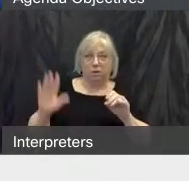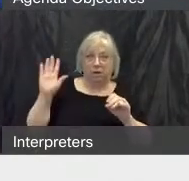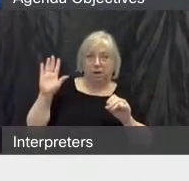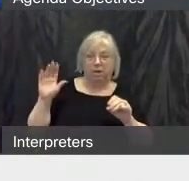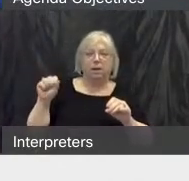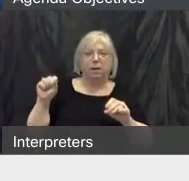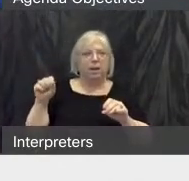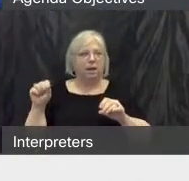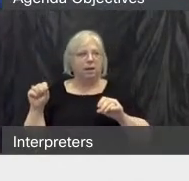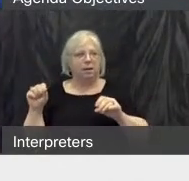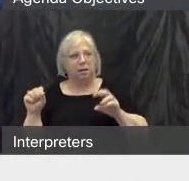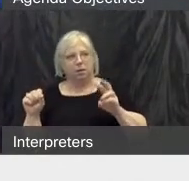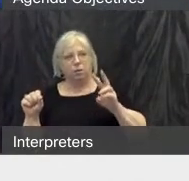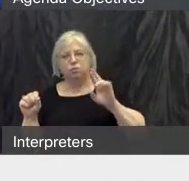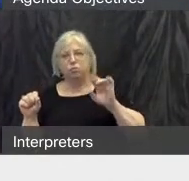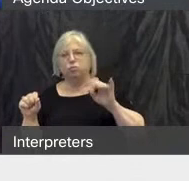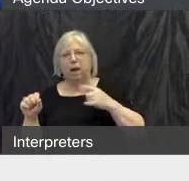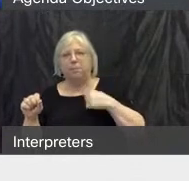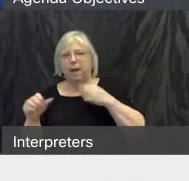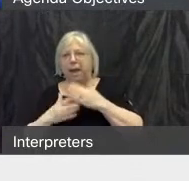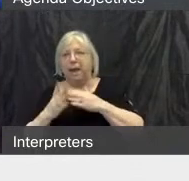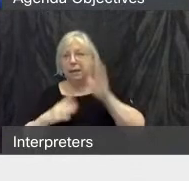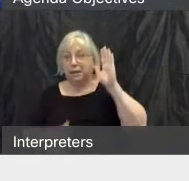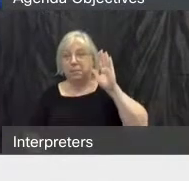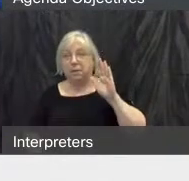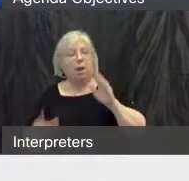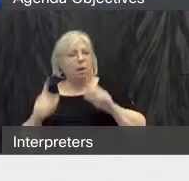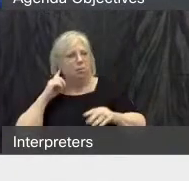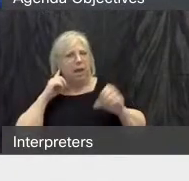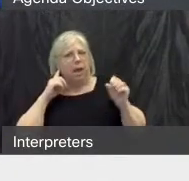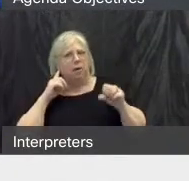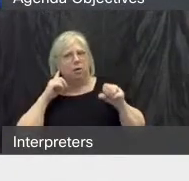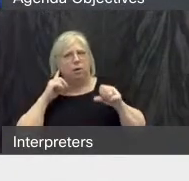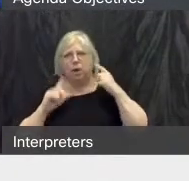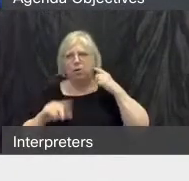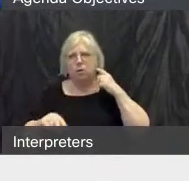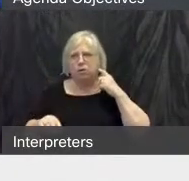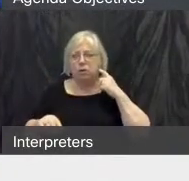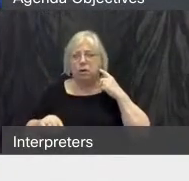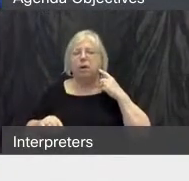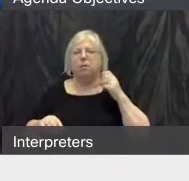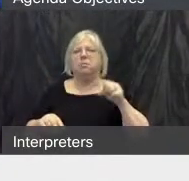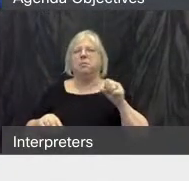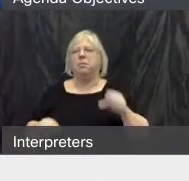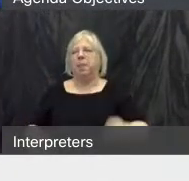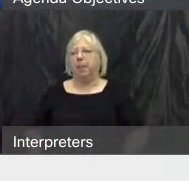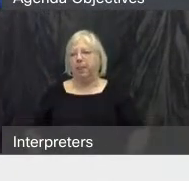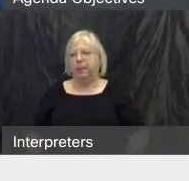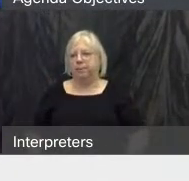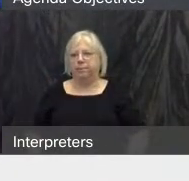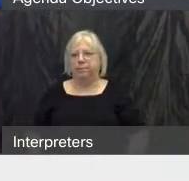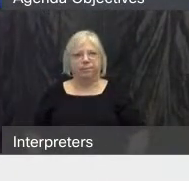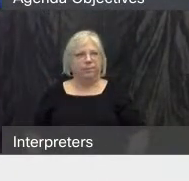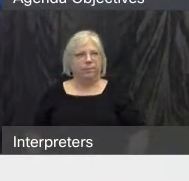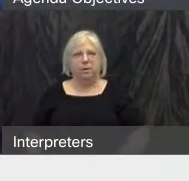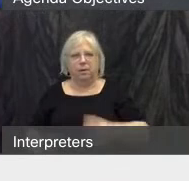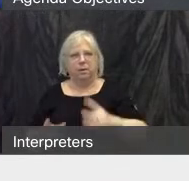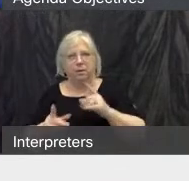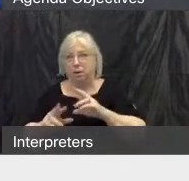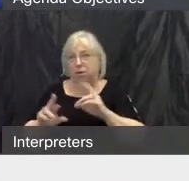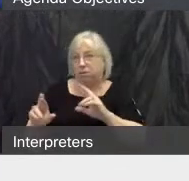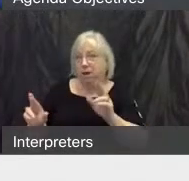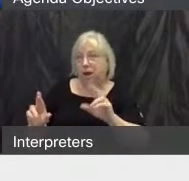make sure. Okay. My hand was up. Did you hear me? Yes, ma'am. Okay. I was up Okay. too. Thank you. Are you ready? Yes,